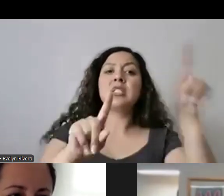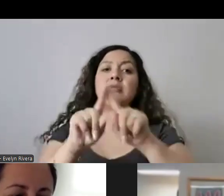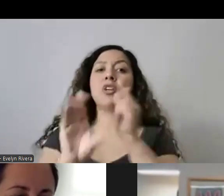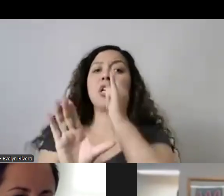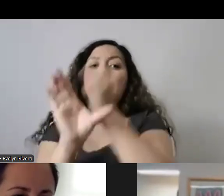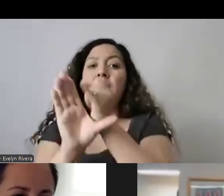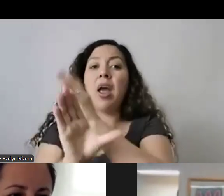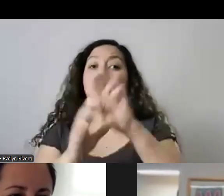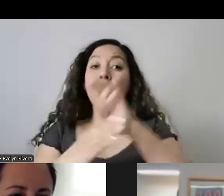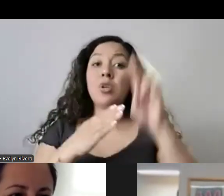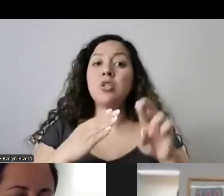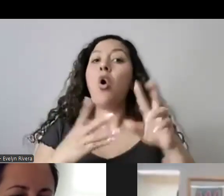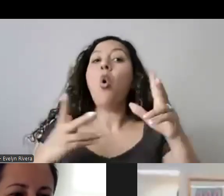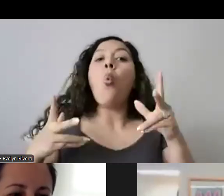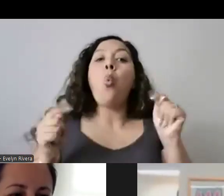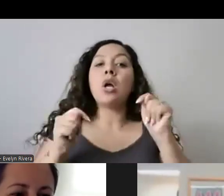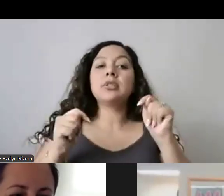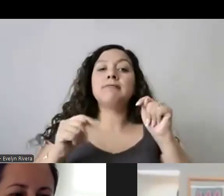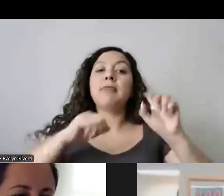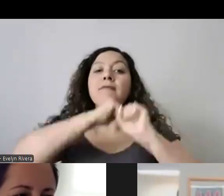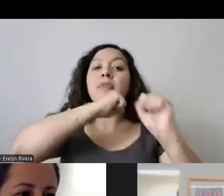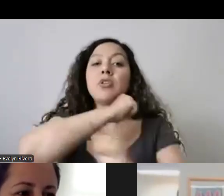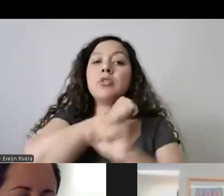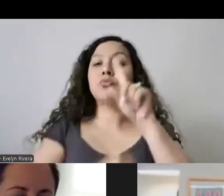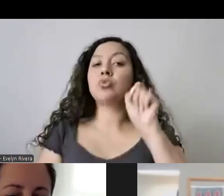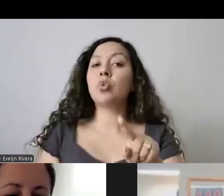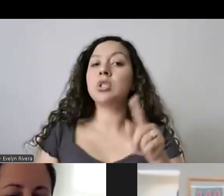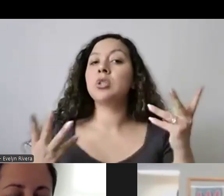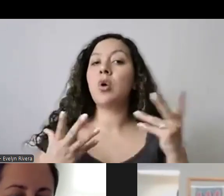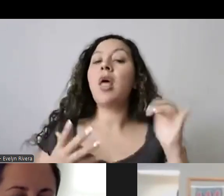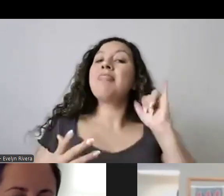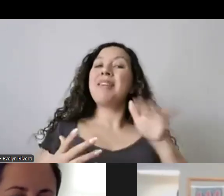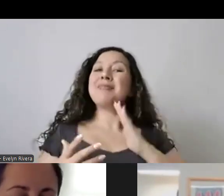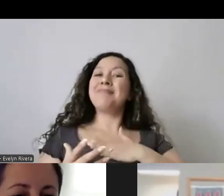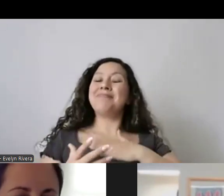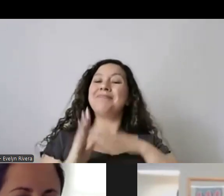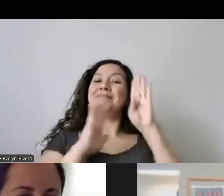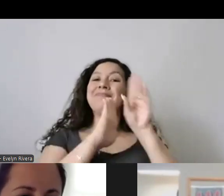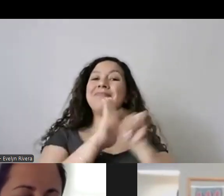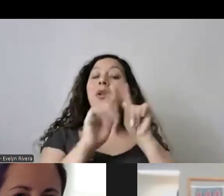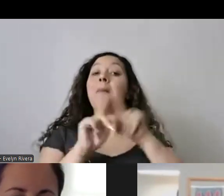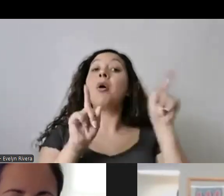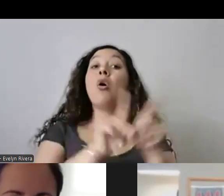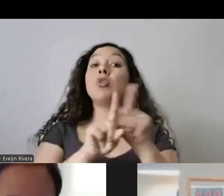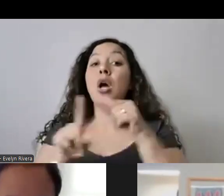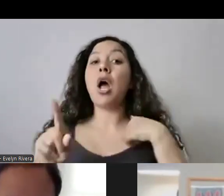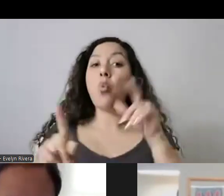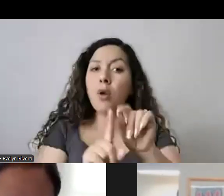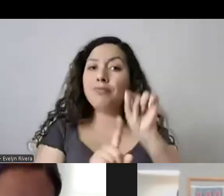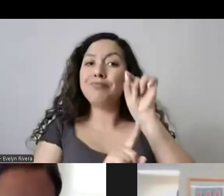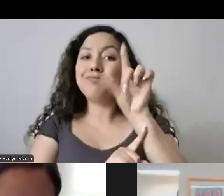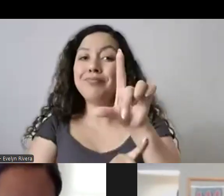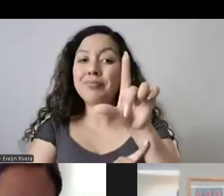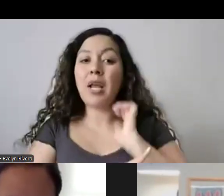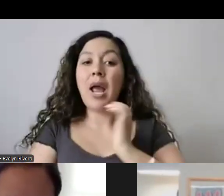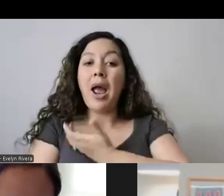what the initial question was. And so that's kind of a background. But I will also add is that our UCSF